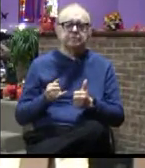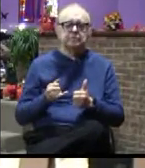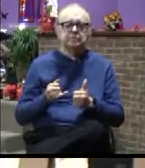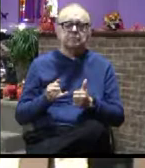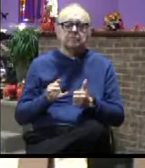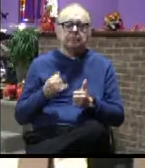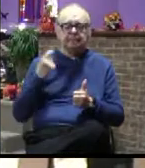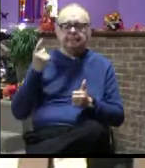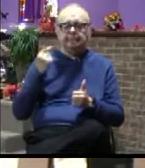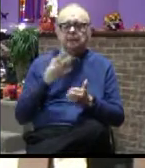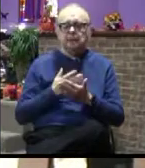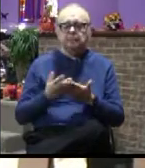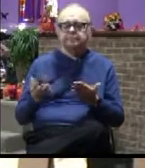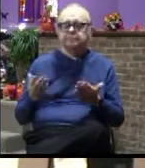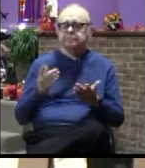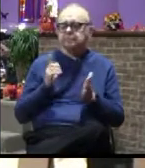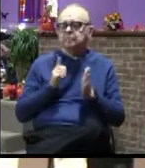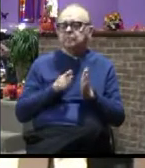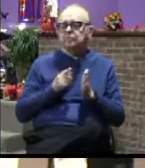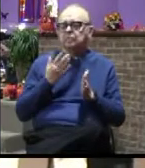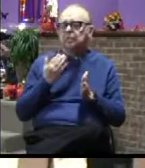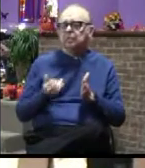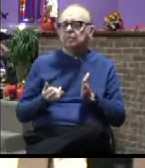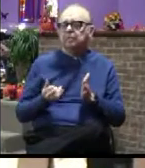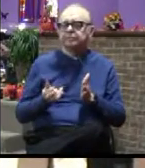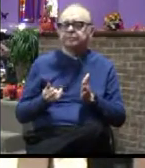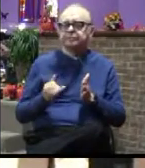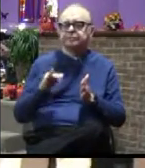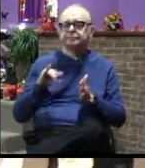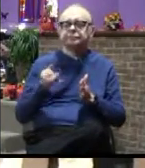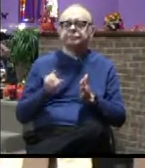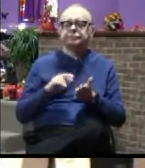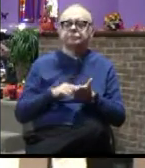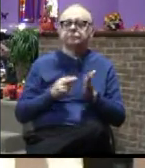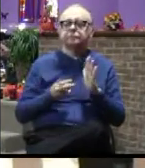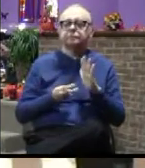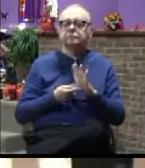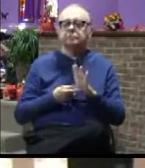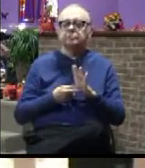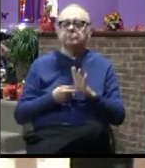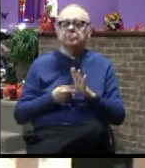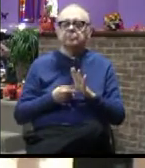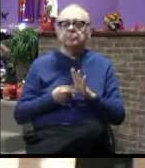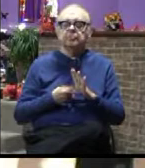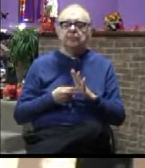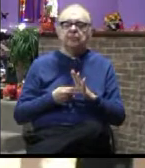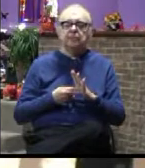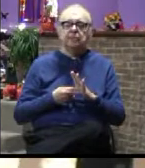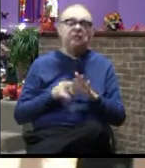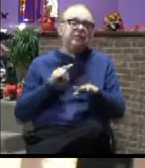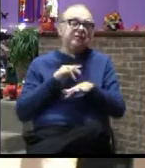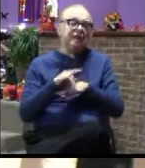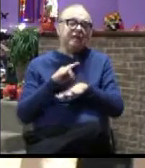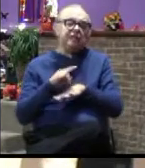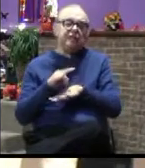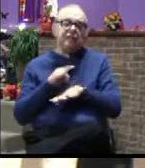Jacob, and you've got to think of something for a minute. Because Jacob means conniver.